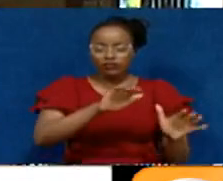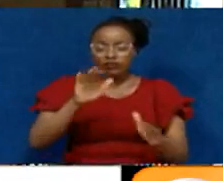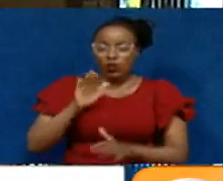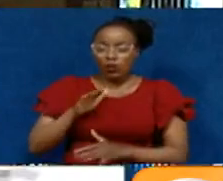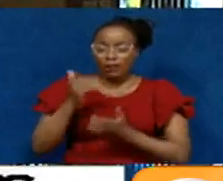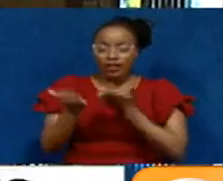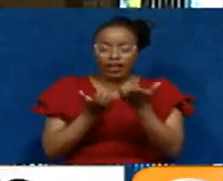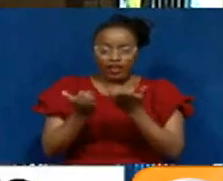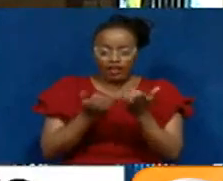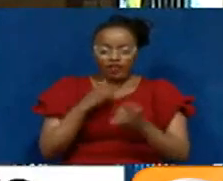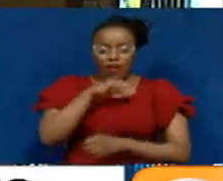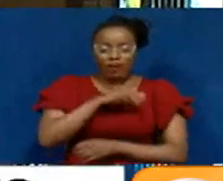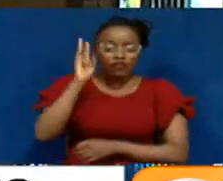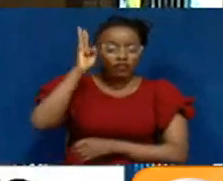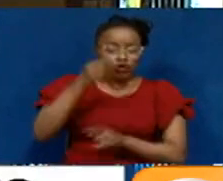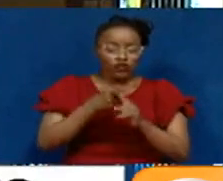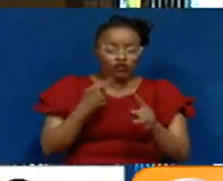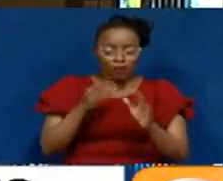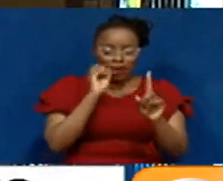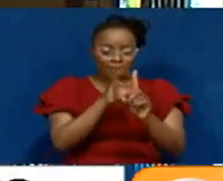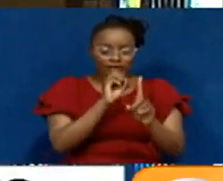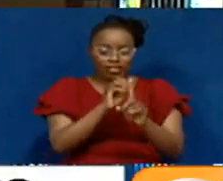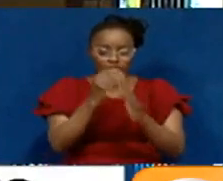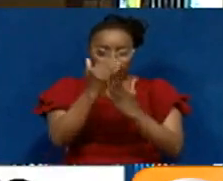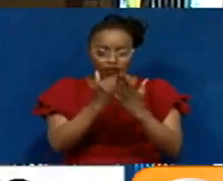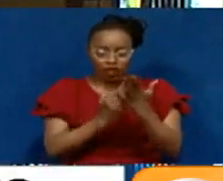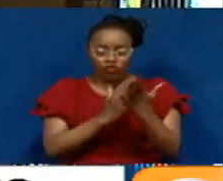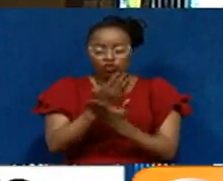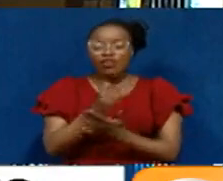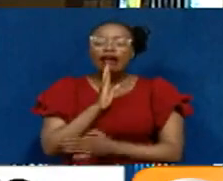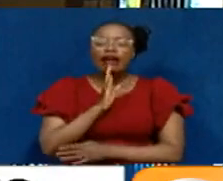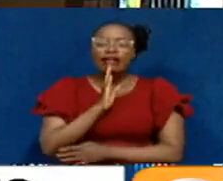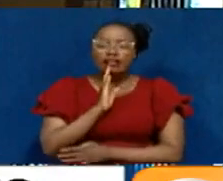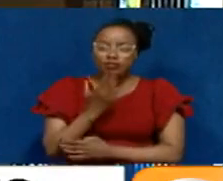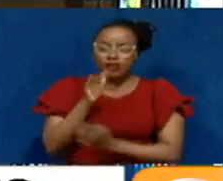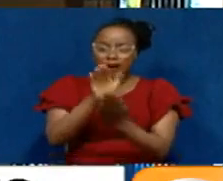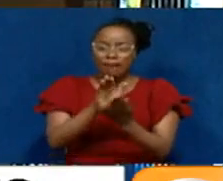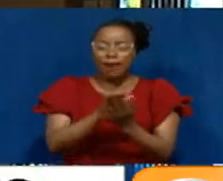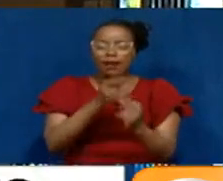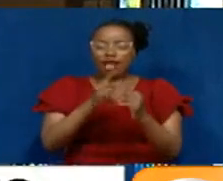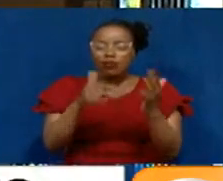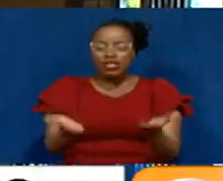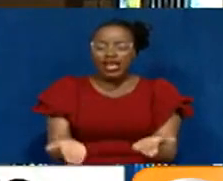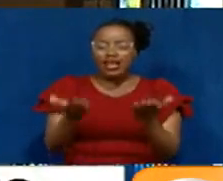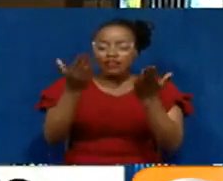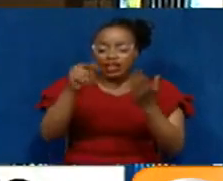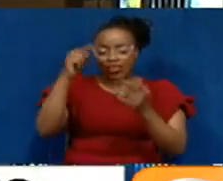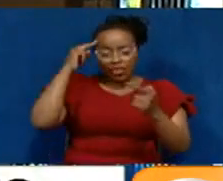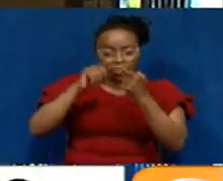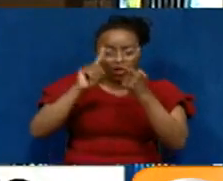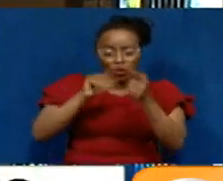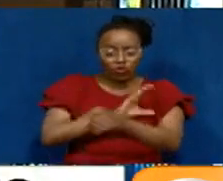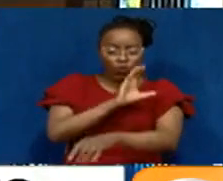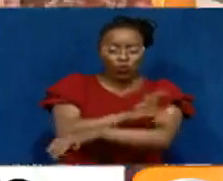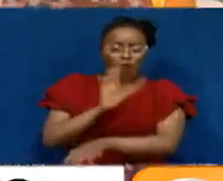Women entrepreneurs are set to benefit from a mentorship program by Credit Bank, dubbed Elevator. The program aims to equip the